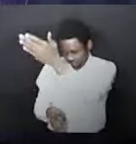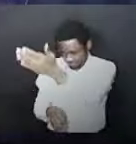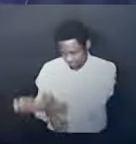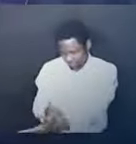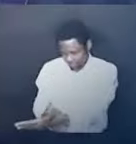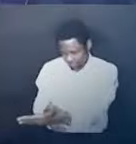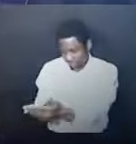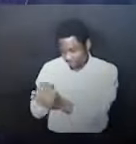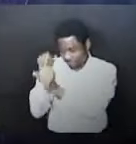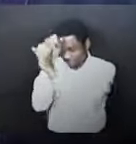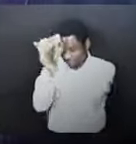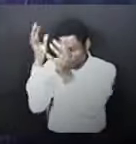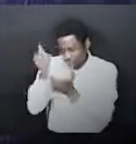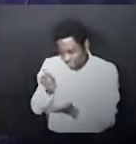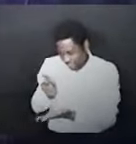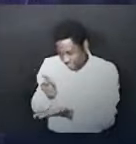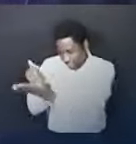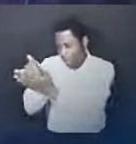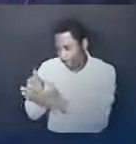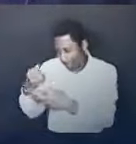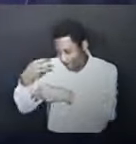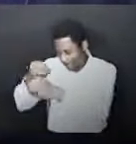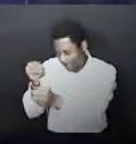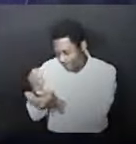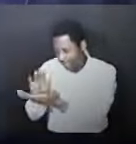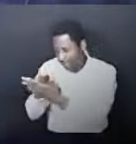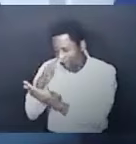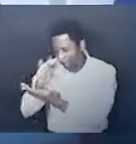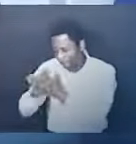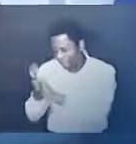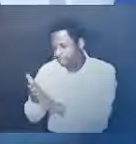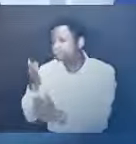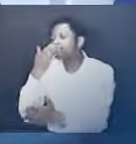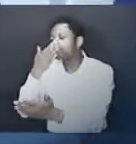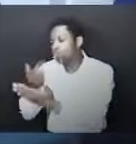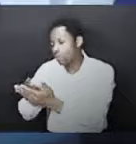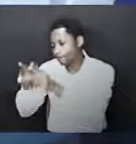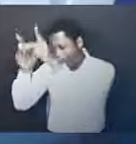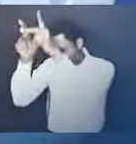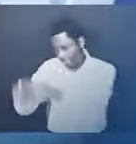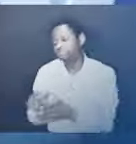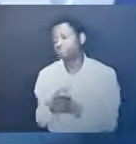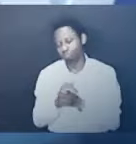A vision makes strong institutions. A